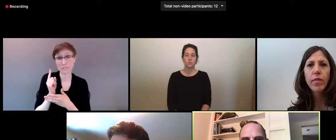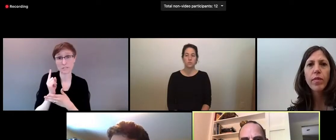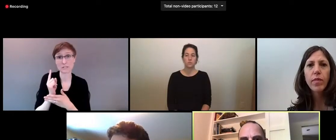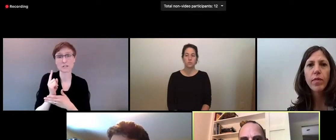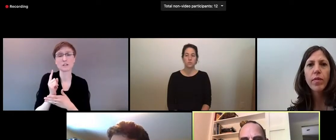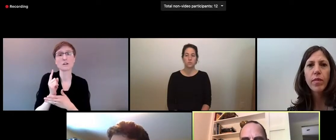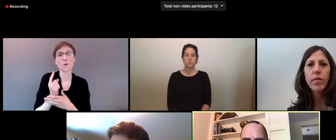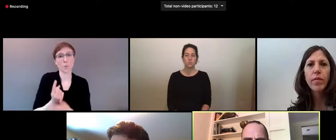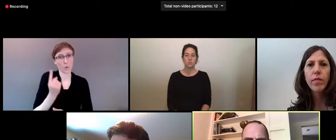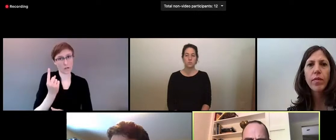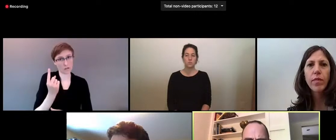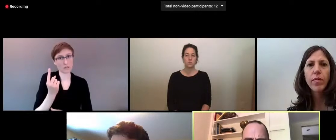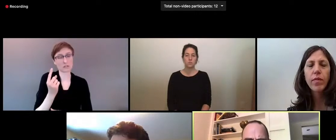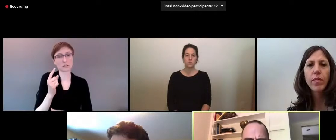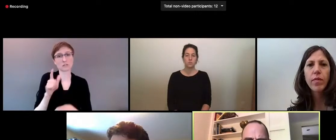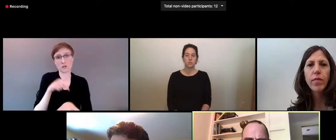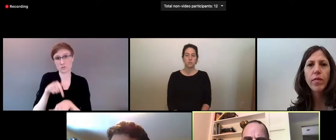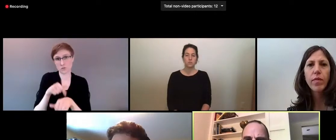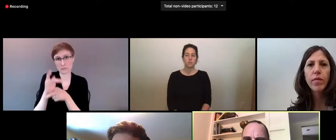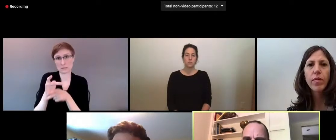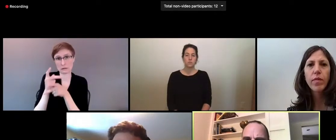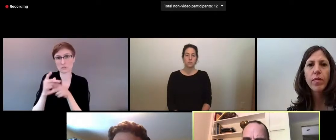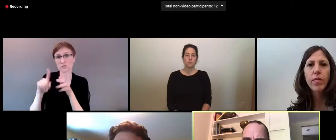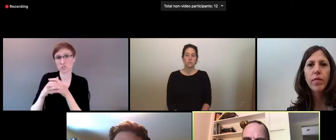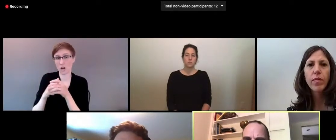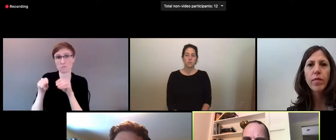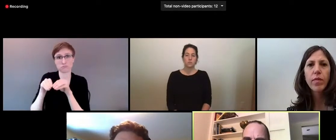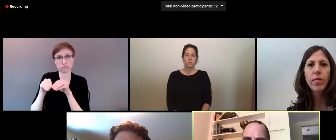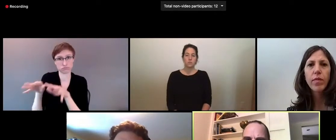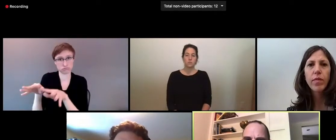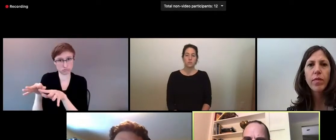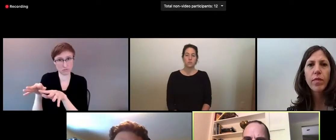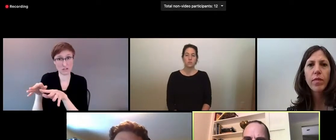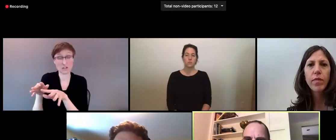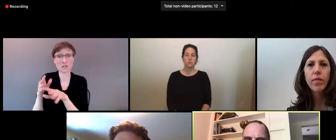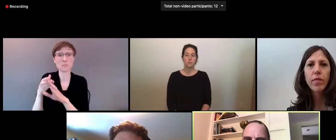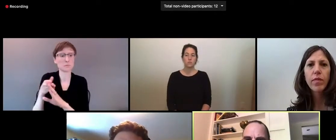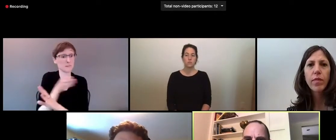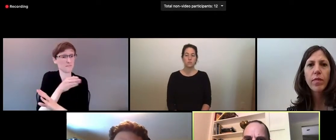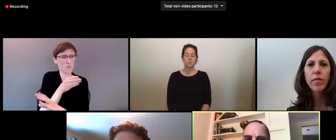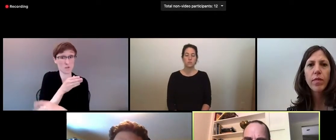Ottawa, and that compares to, I think it's 17 outbreaks in the